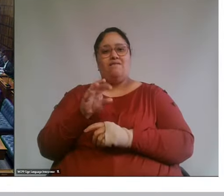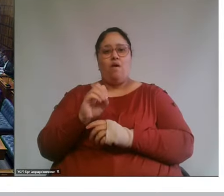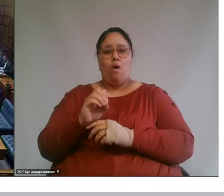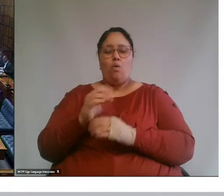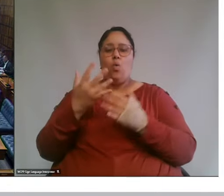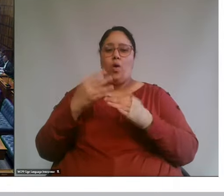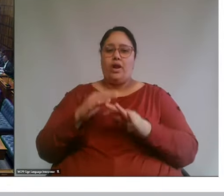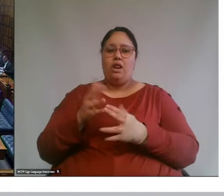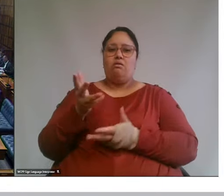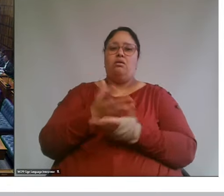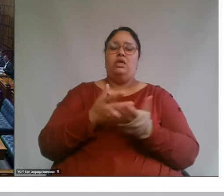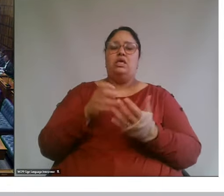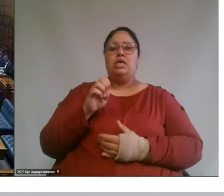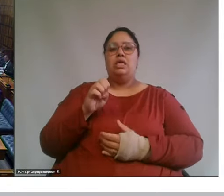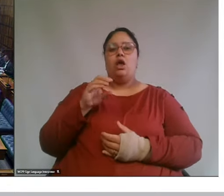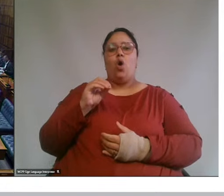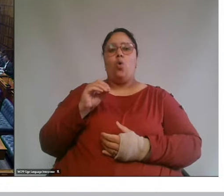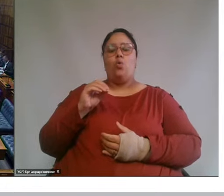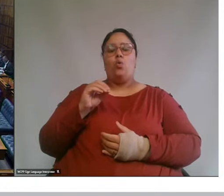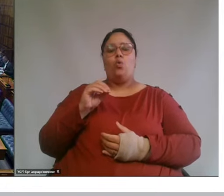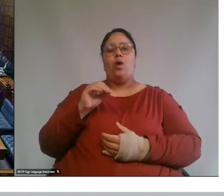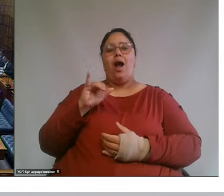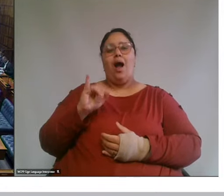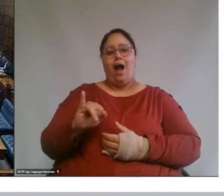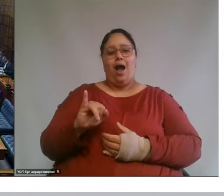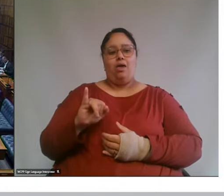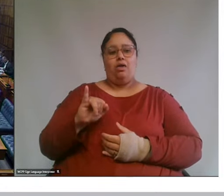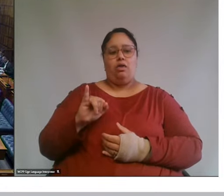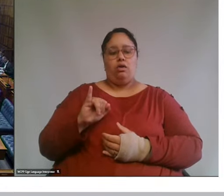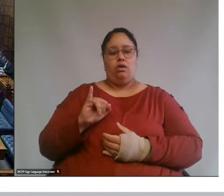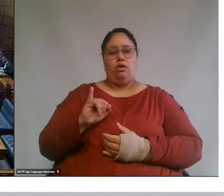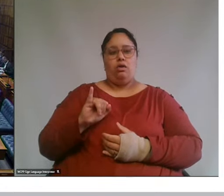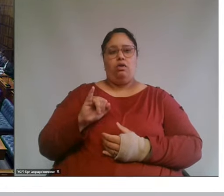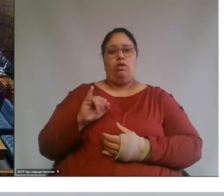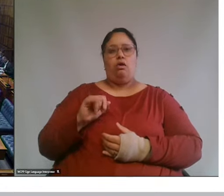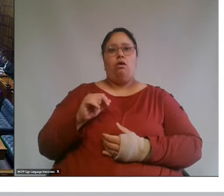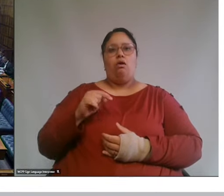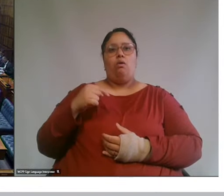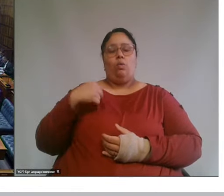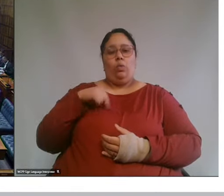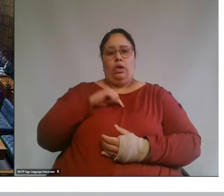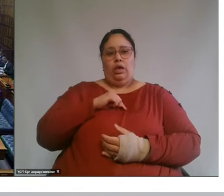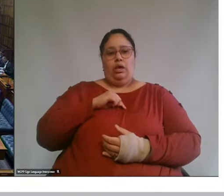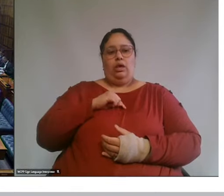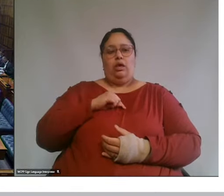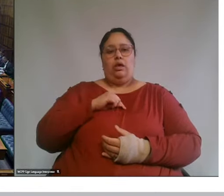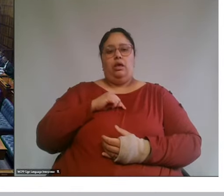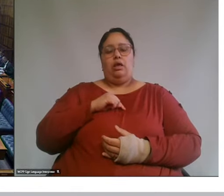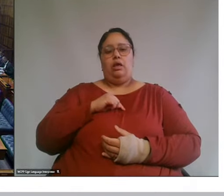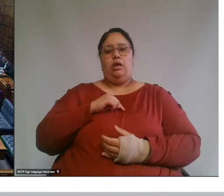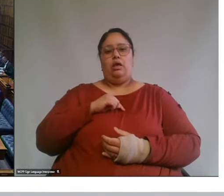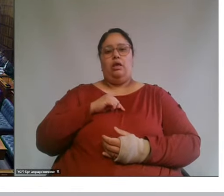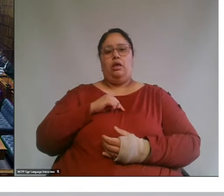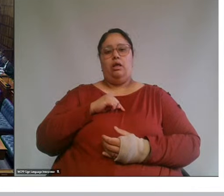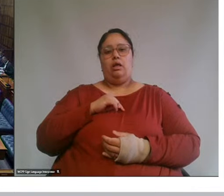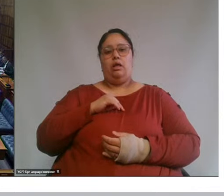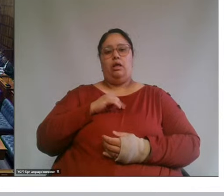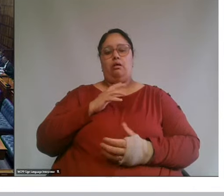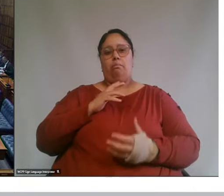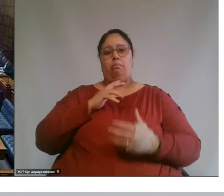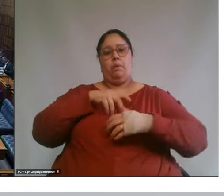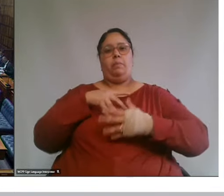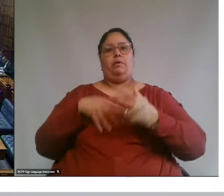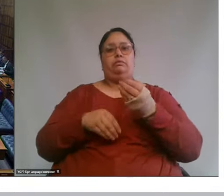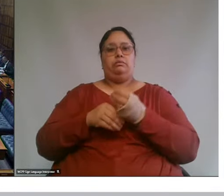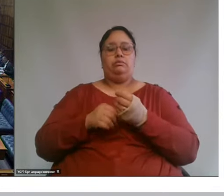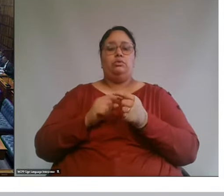already spoken about the EO eoi that we've um that we have uh uh endeavored on so